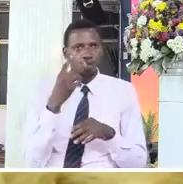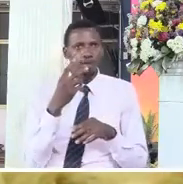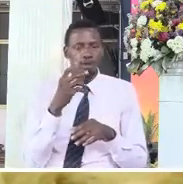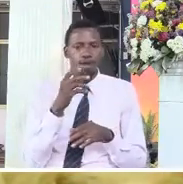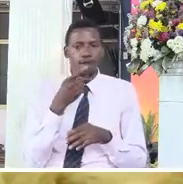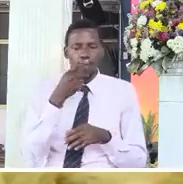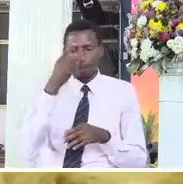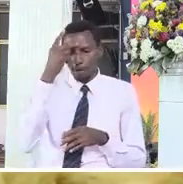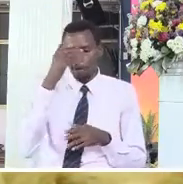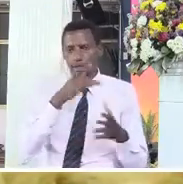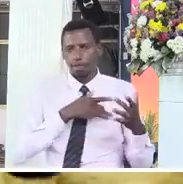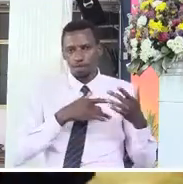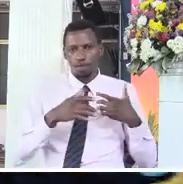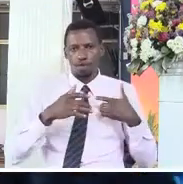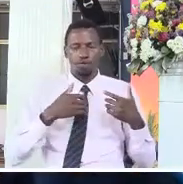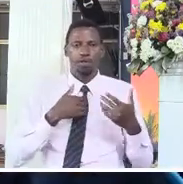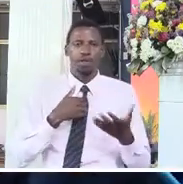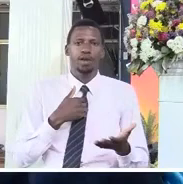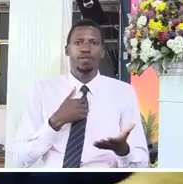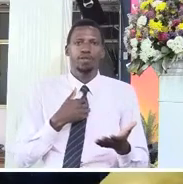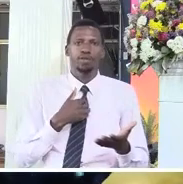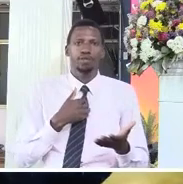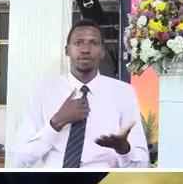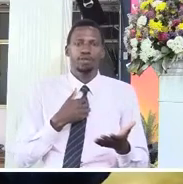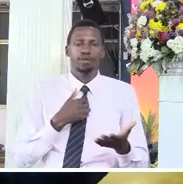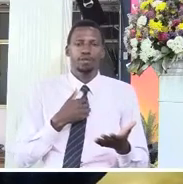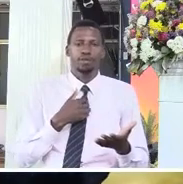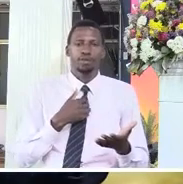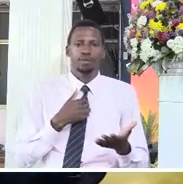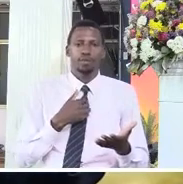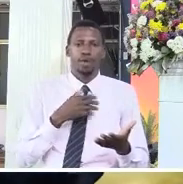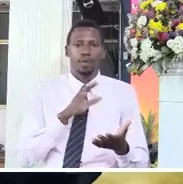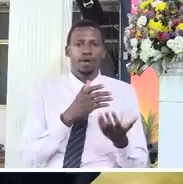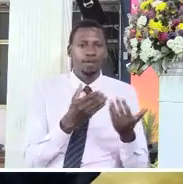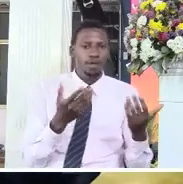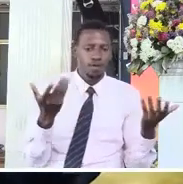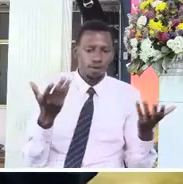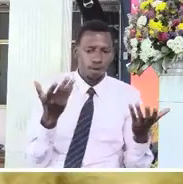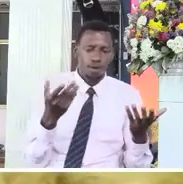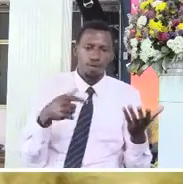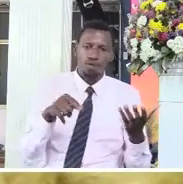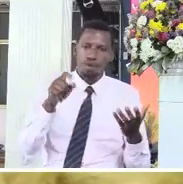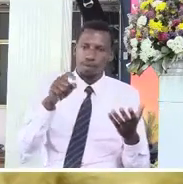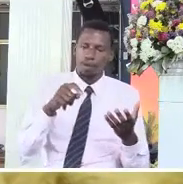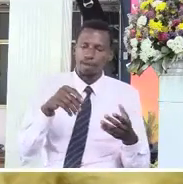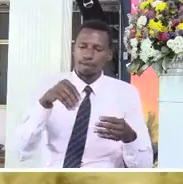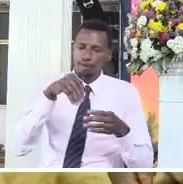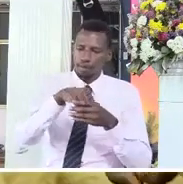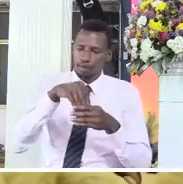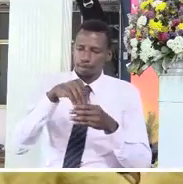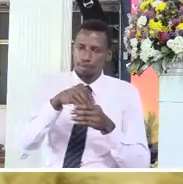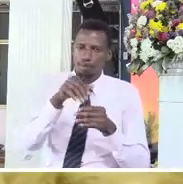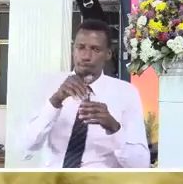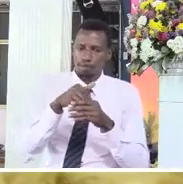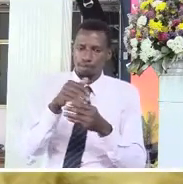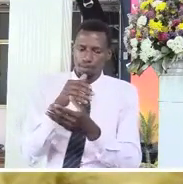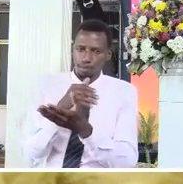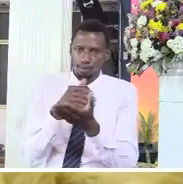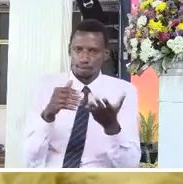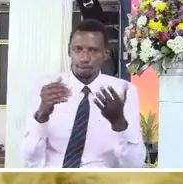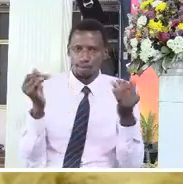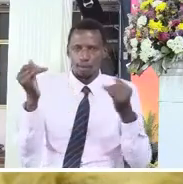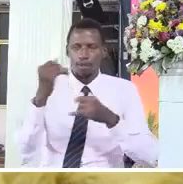their children are going. That is a wake-up call that we must invest in those institutions so